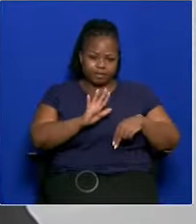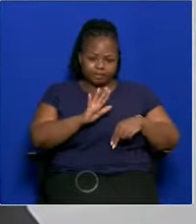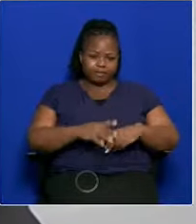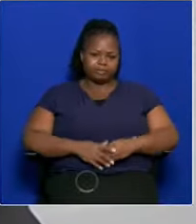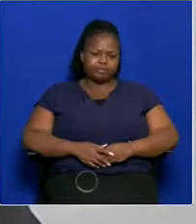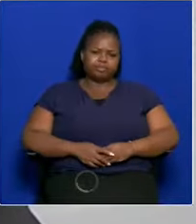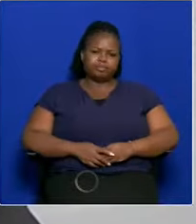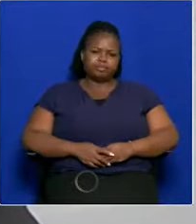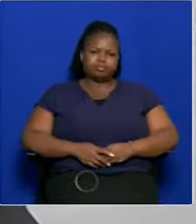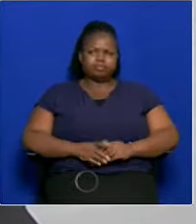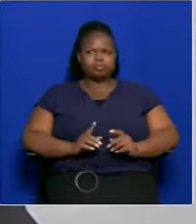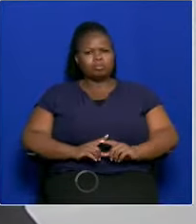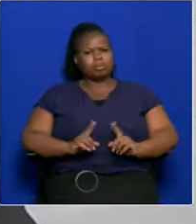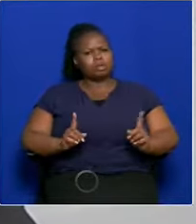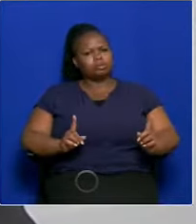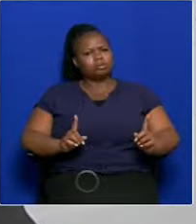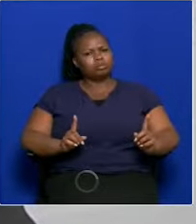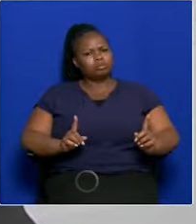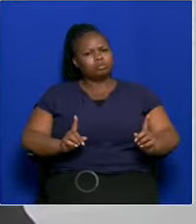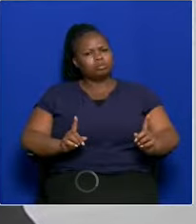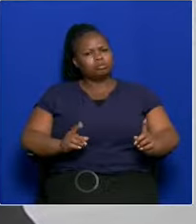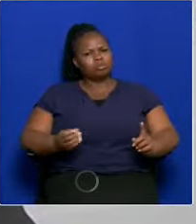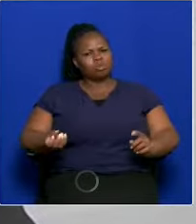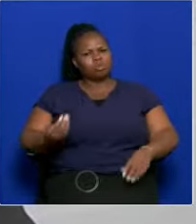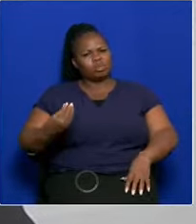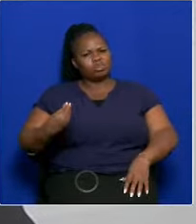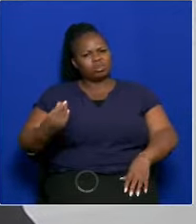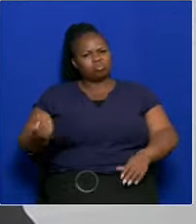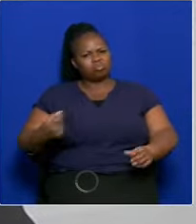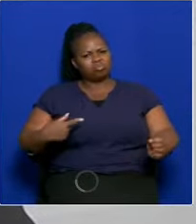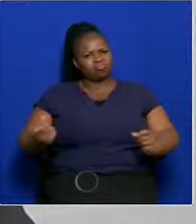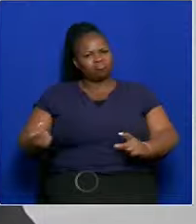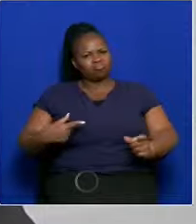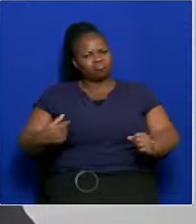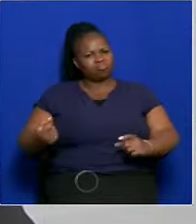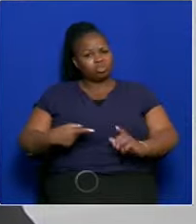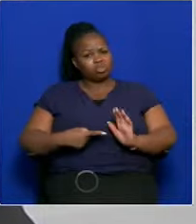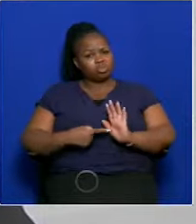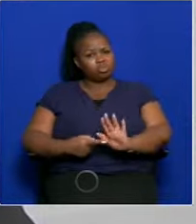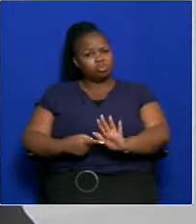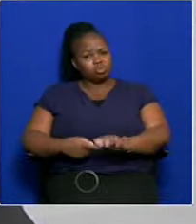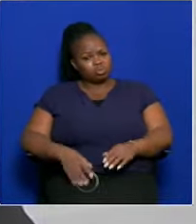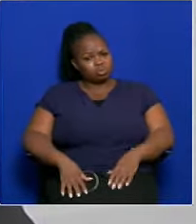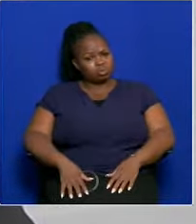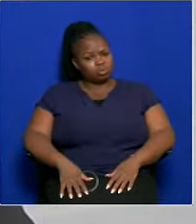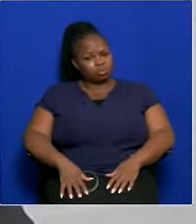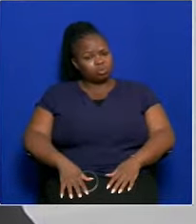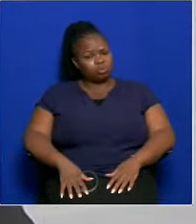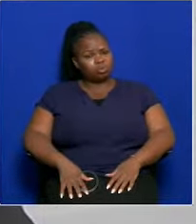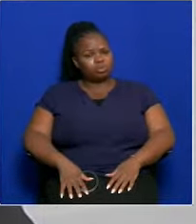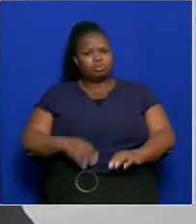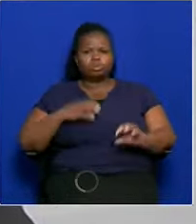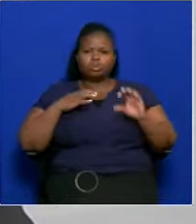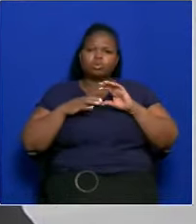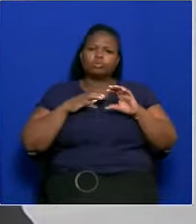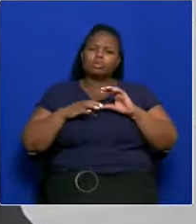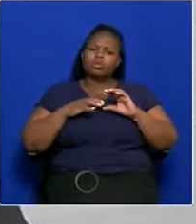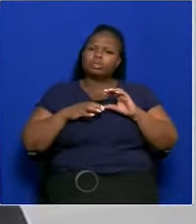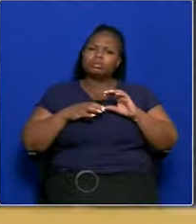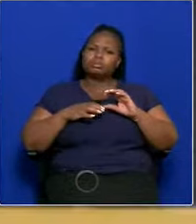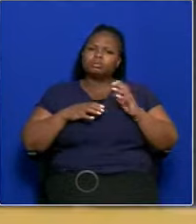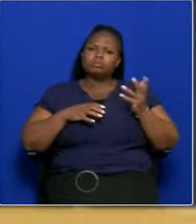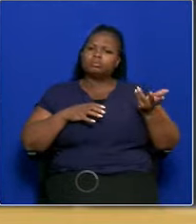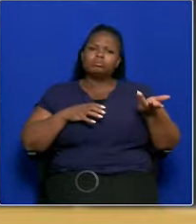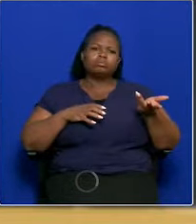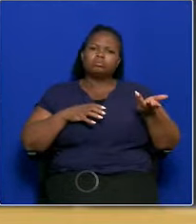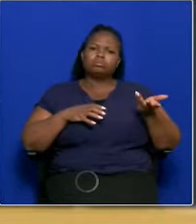yet the WhatsApp messages indicate that you were communicating in,